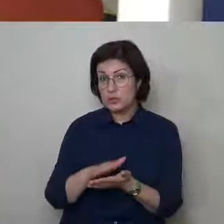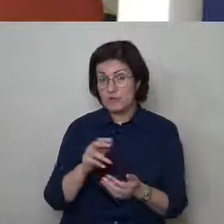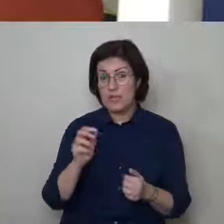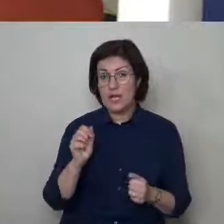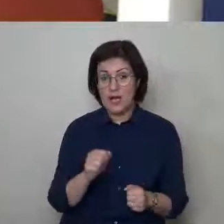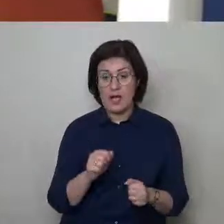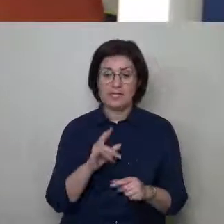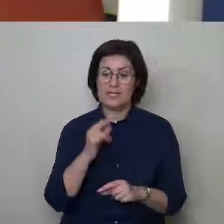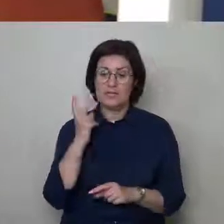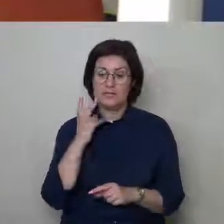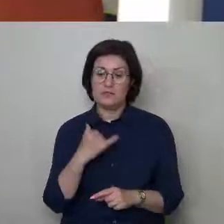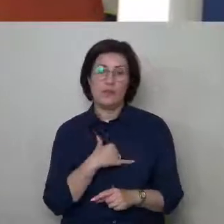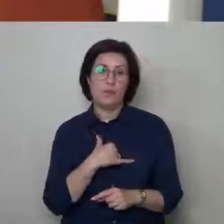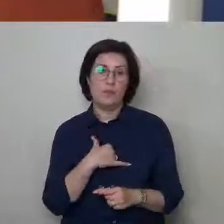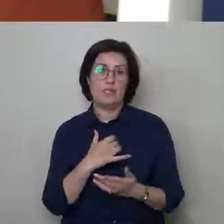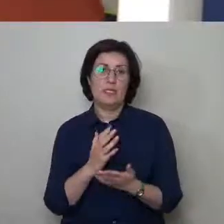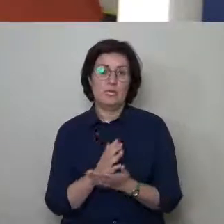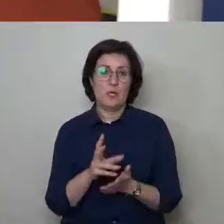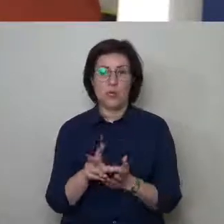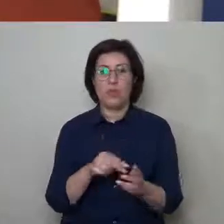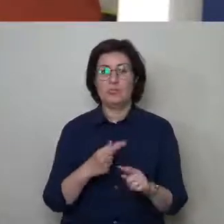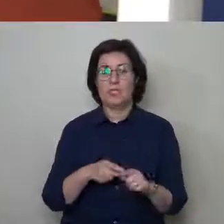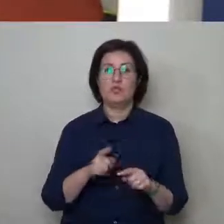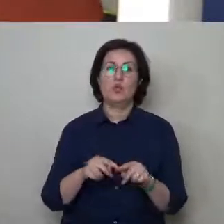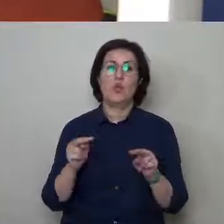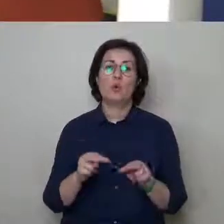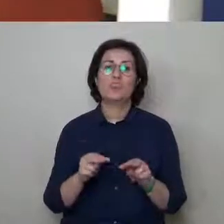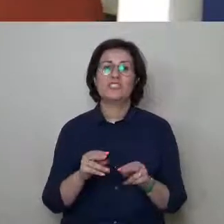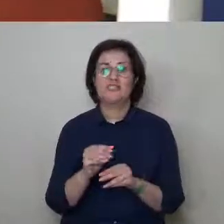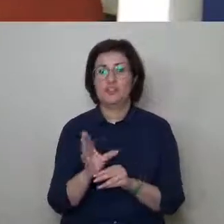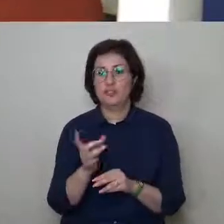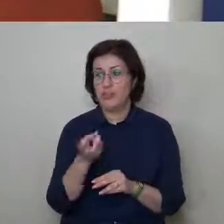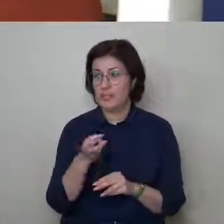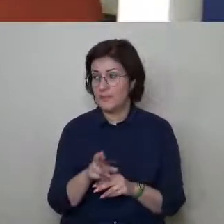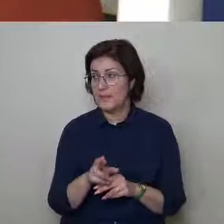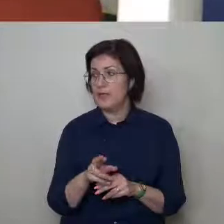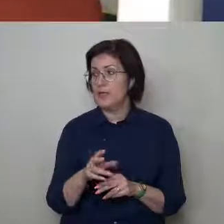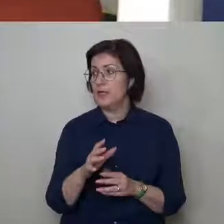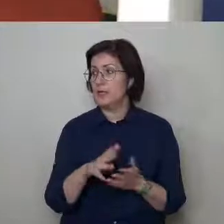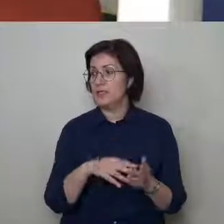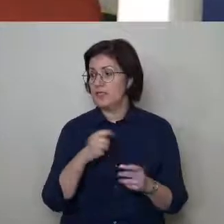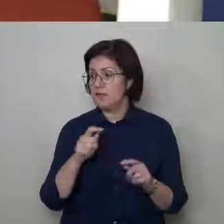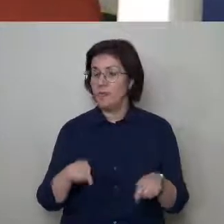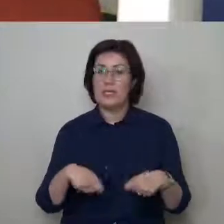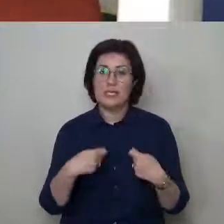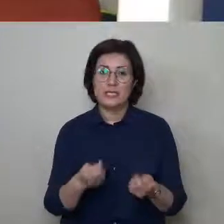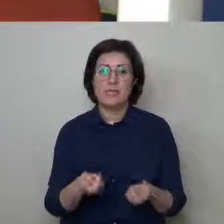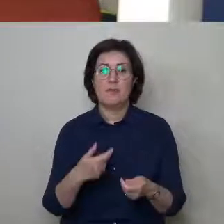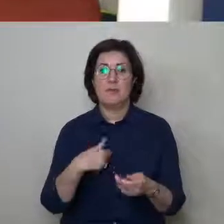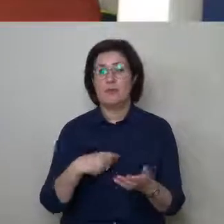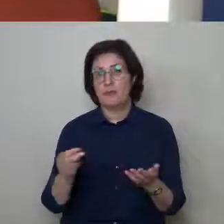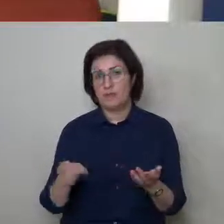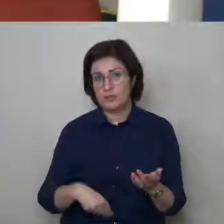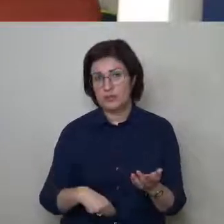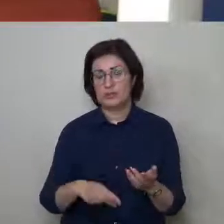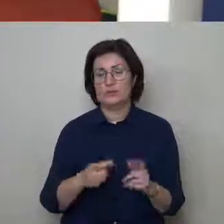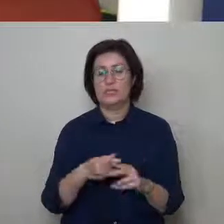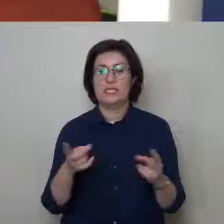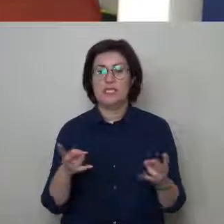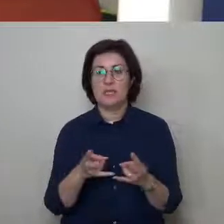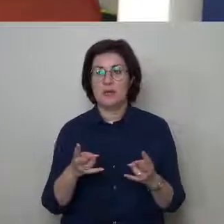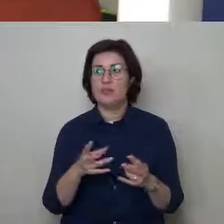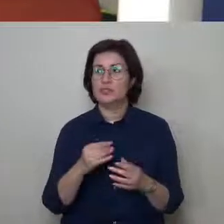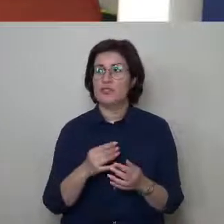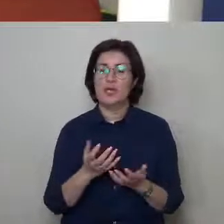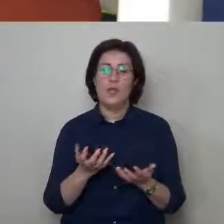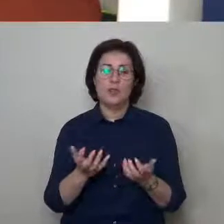I'm registered but I do not always have a copy of that registration certificate, then we would send an